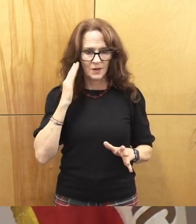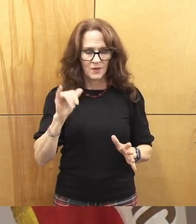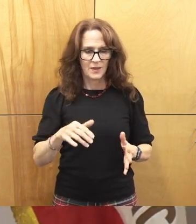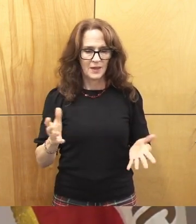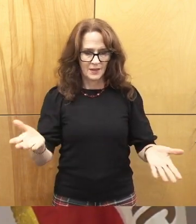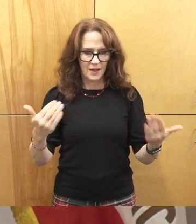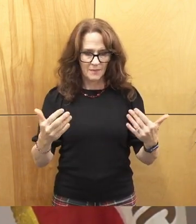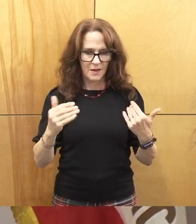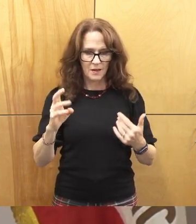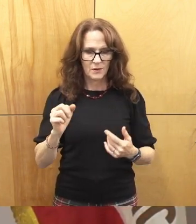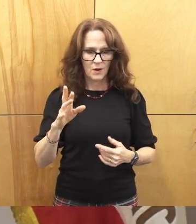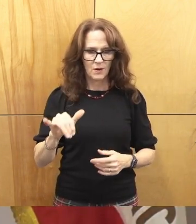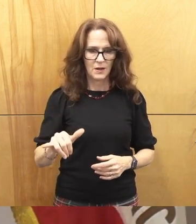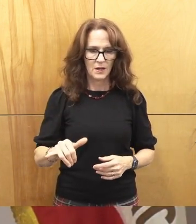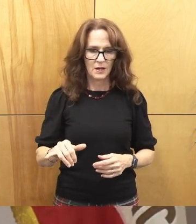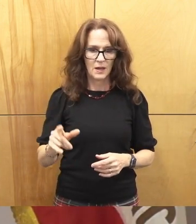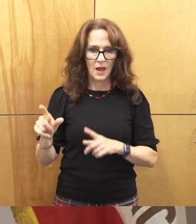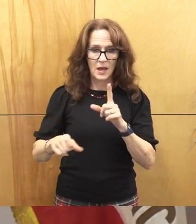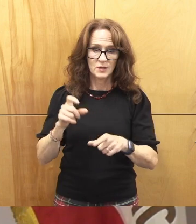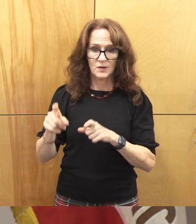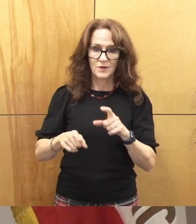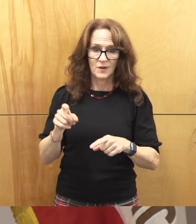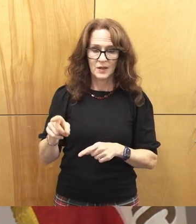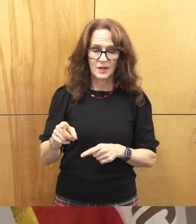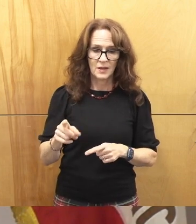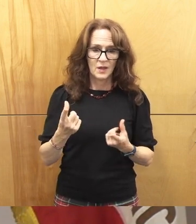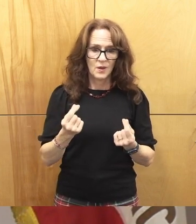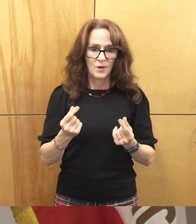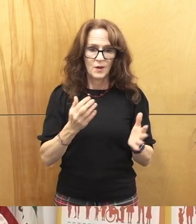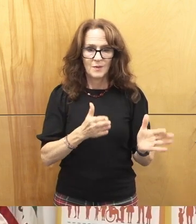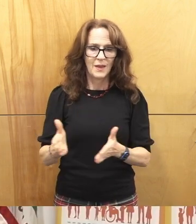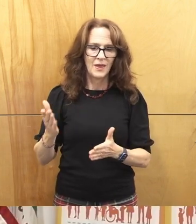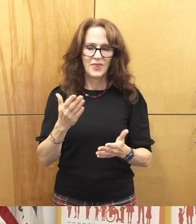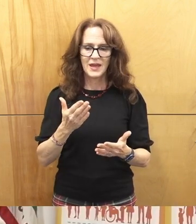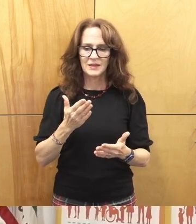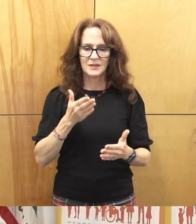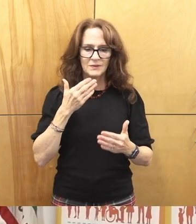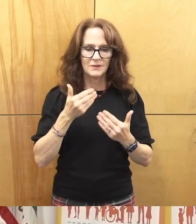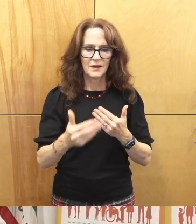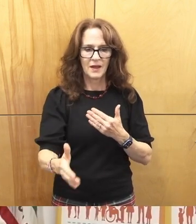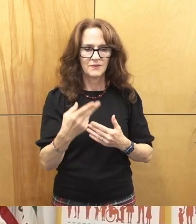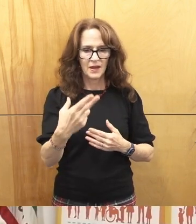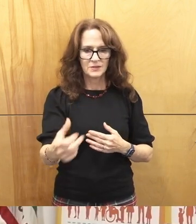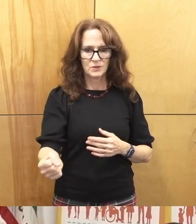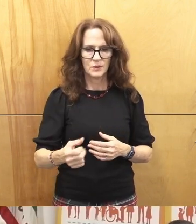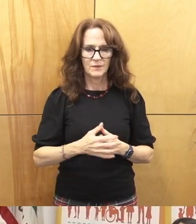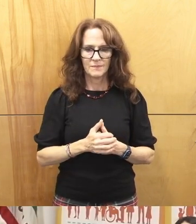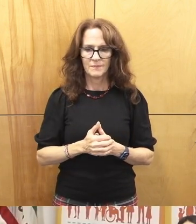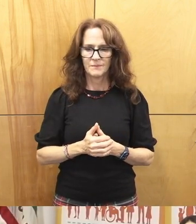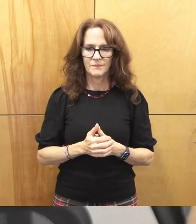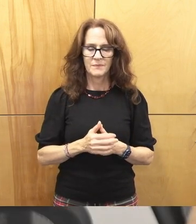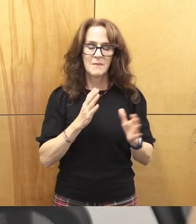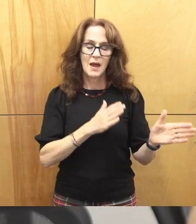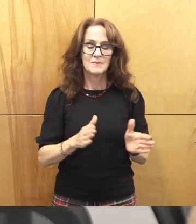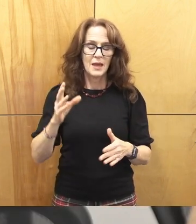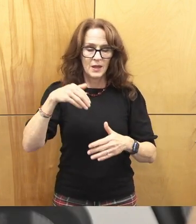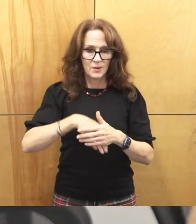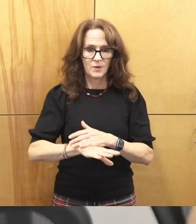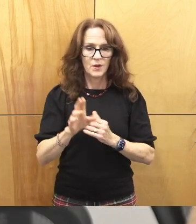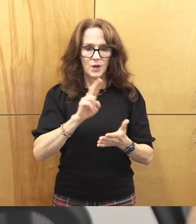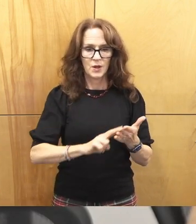Okay, come on up, Corey. You know what? I do have a question. What are your plans for after high school? After high school, I plan on enrolling